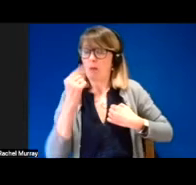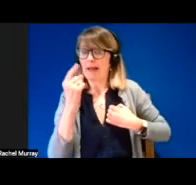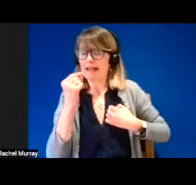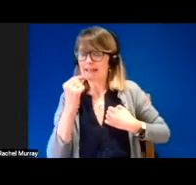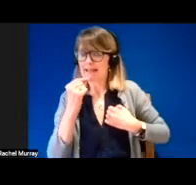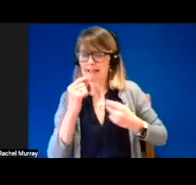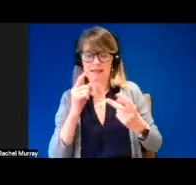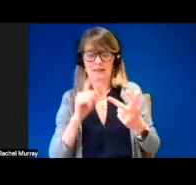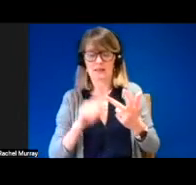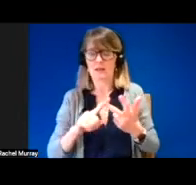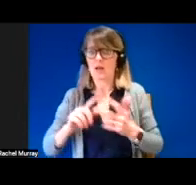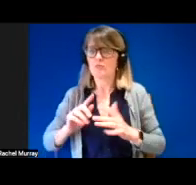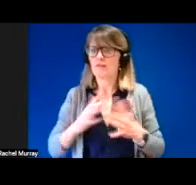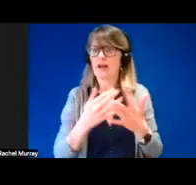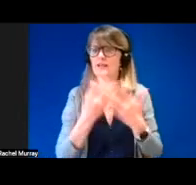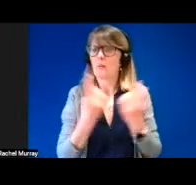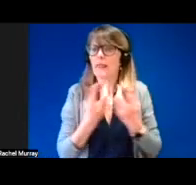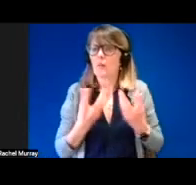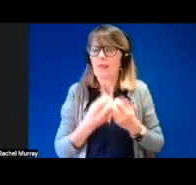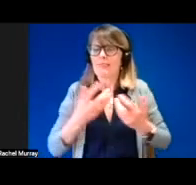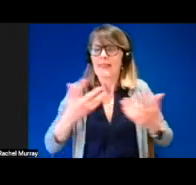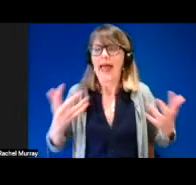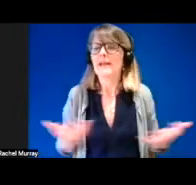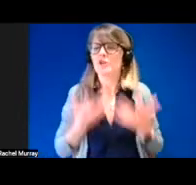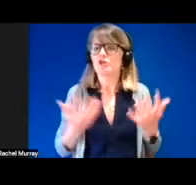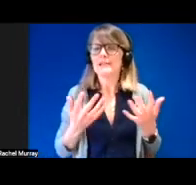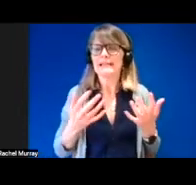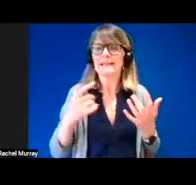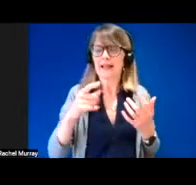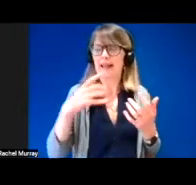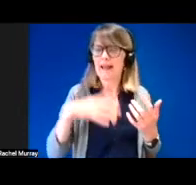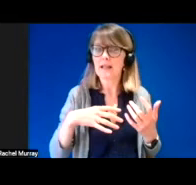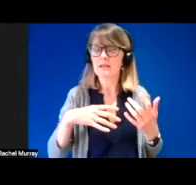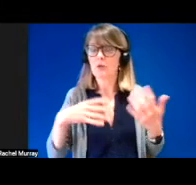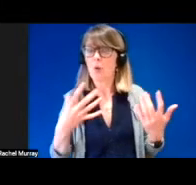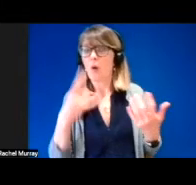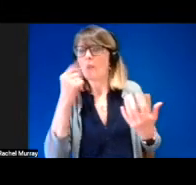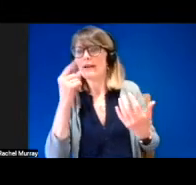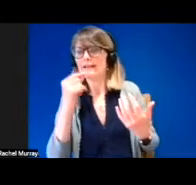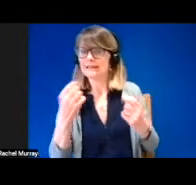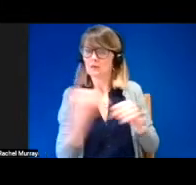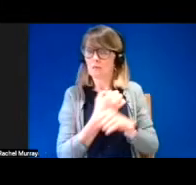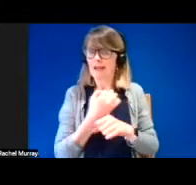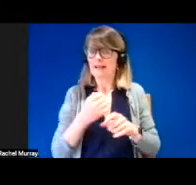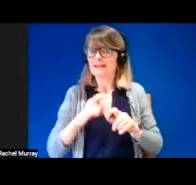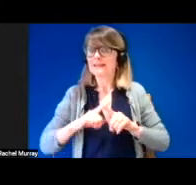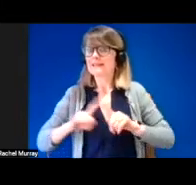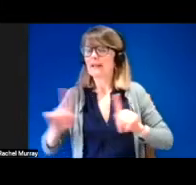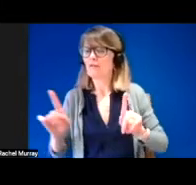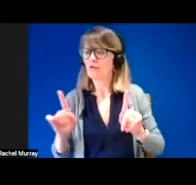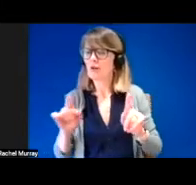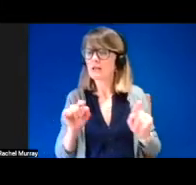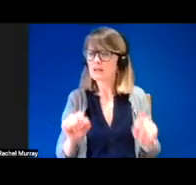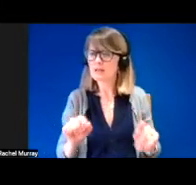the energy it needs, or the ability to make a difference, then perhaps